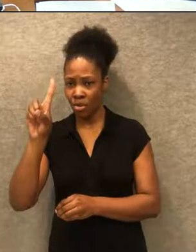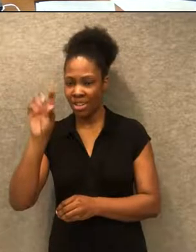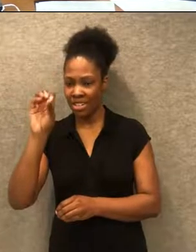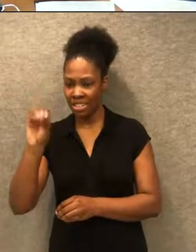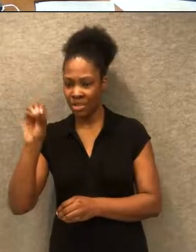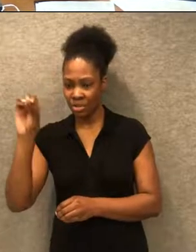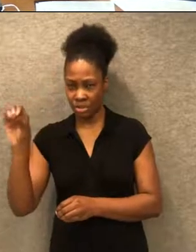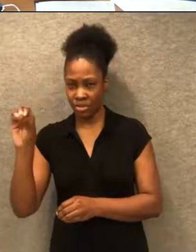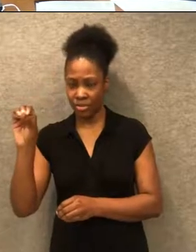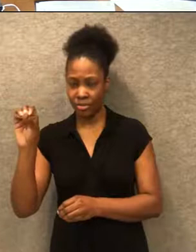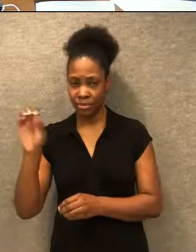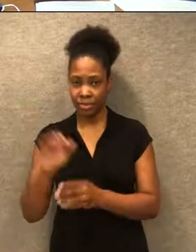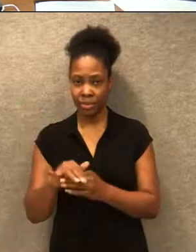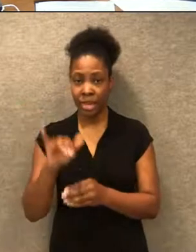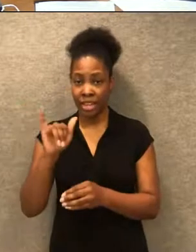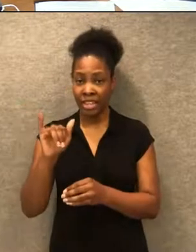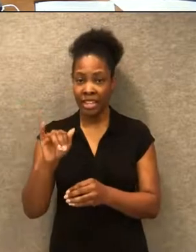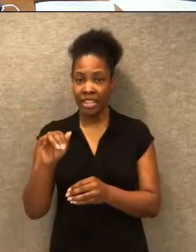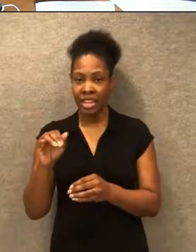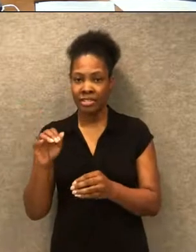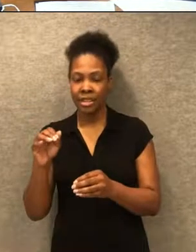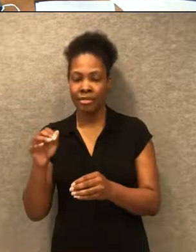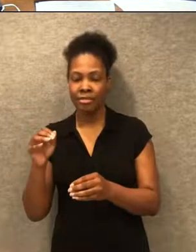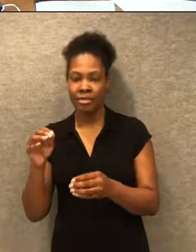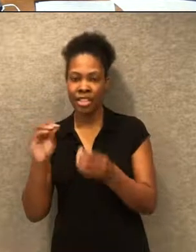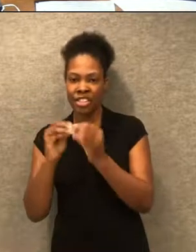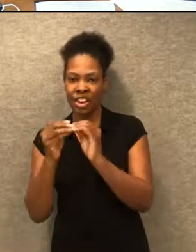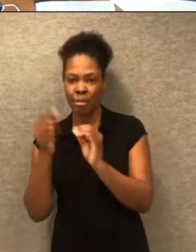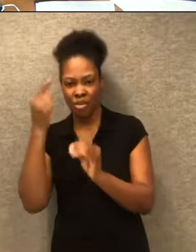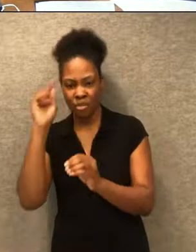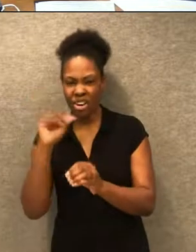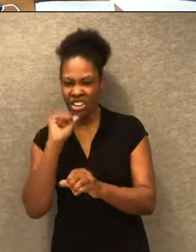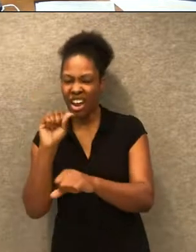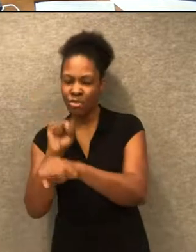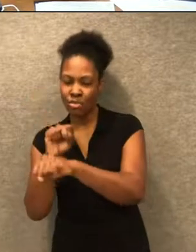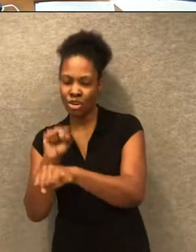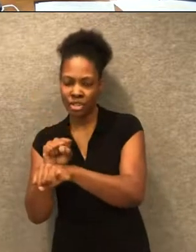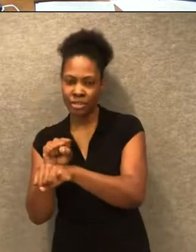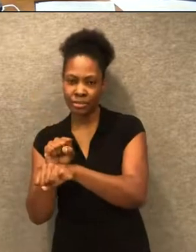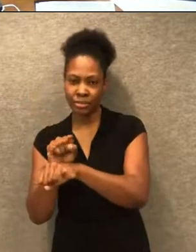201-601-4100. And that's the unemployment number. And the website is